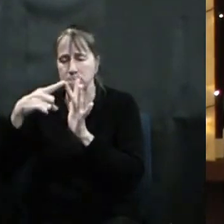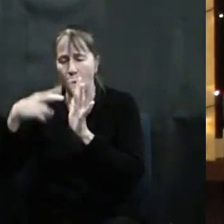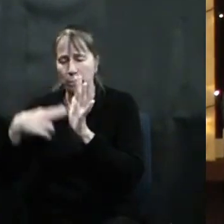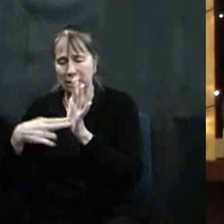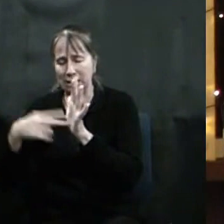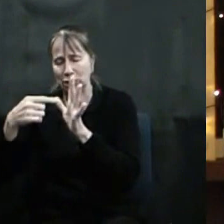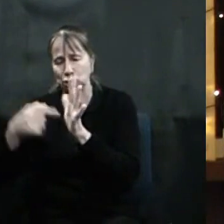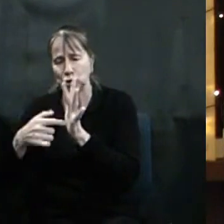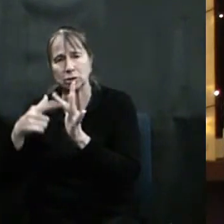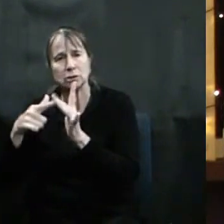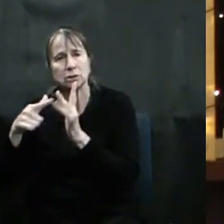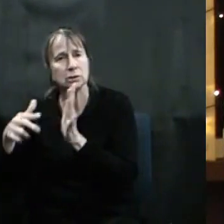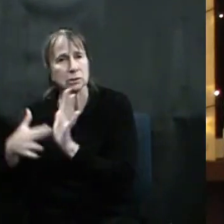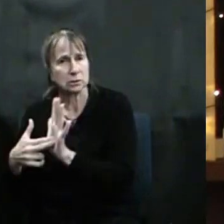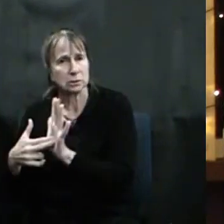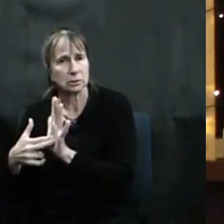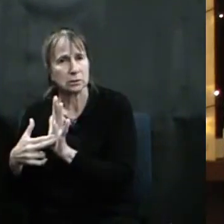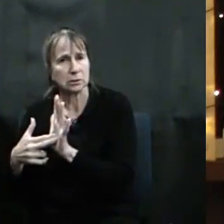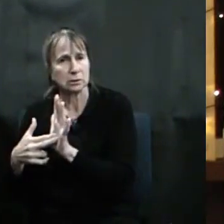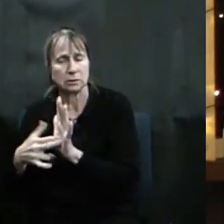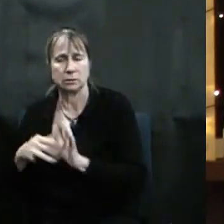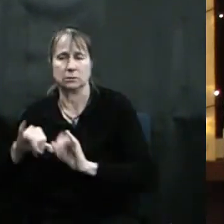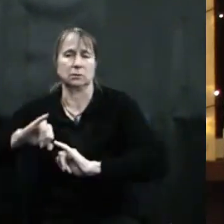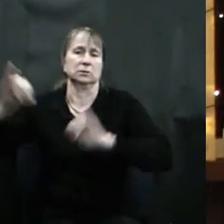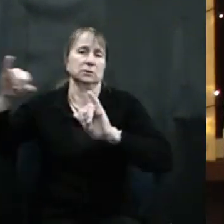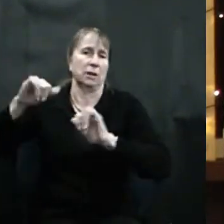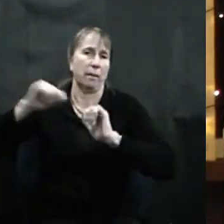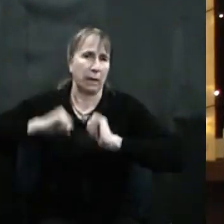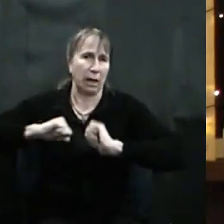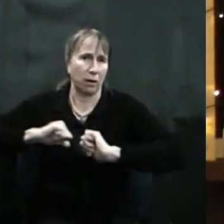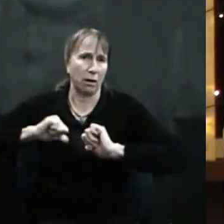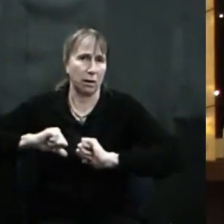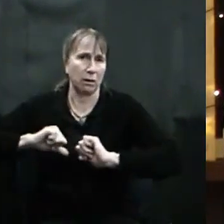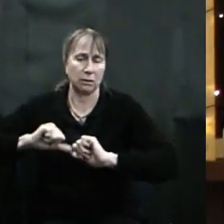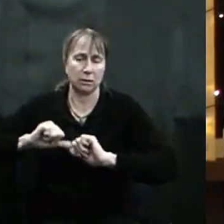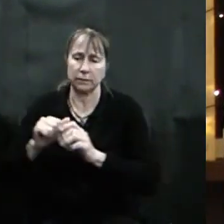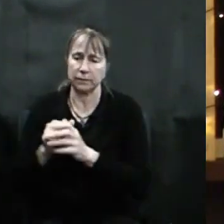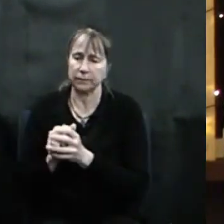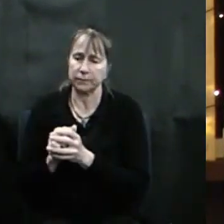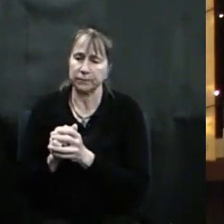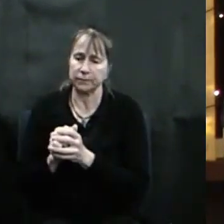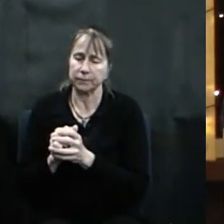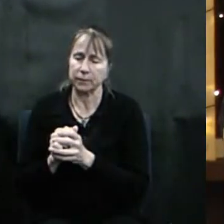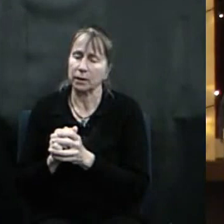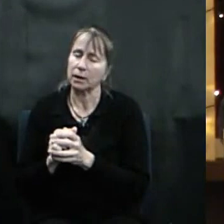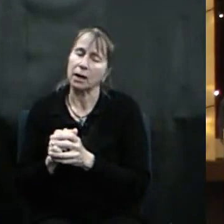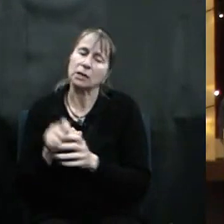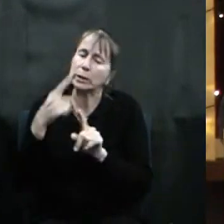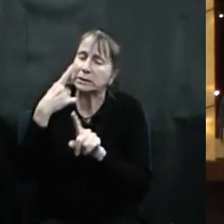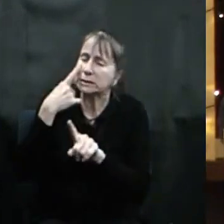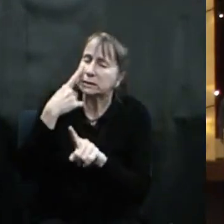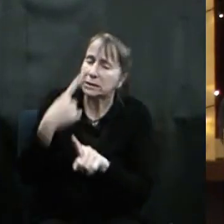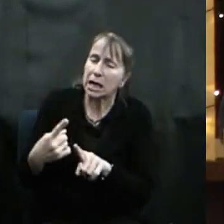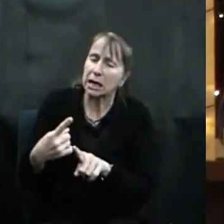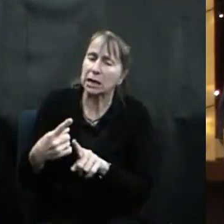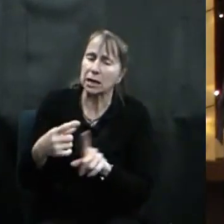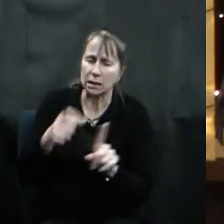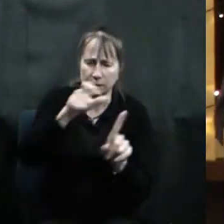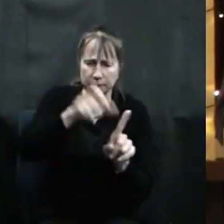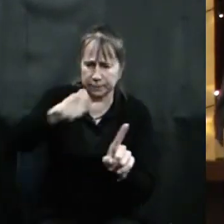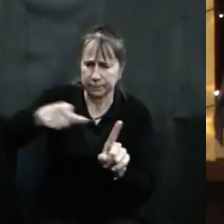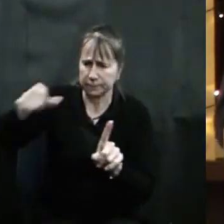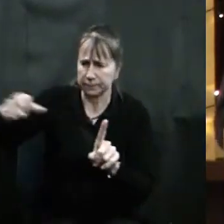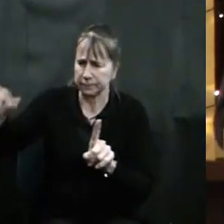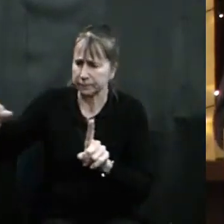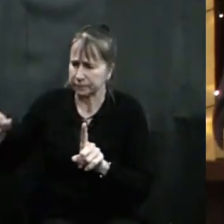It probably is religious activities. Have a look in verse 11. Each had his censer in his hand, and the smoke of the cloud of incense went up. Then he